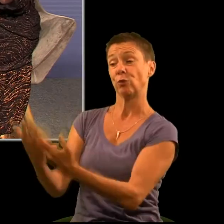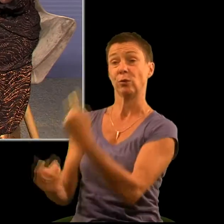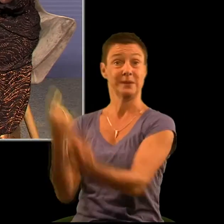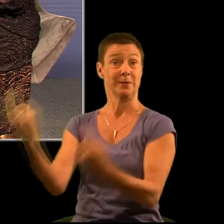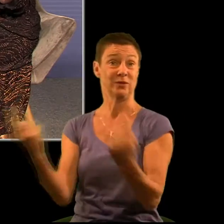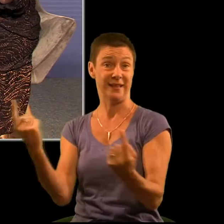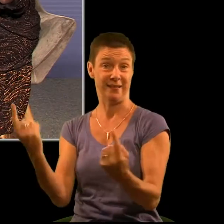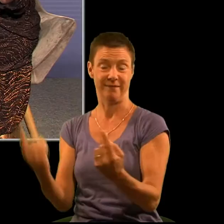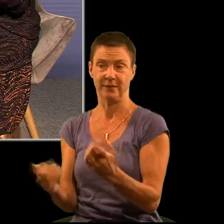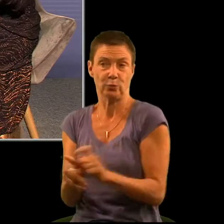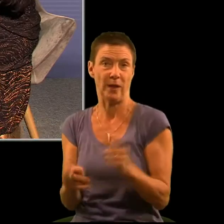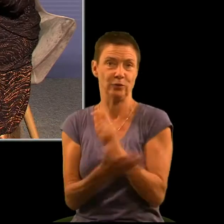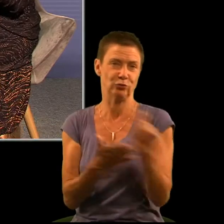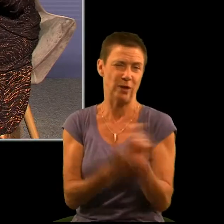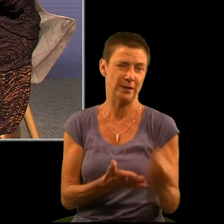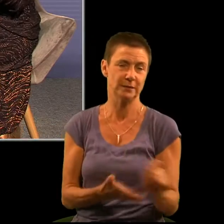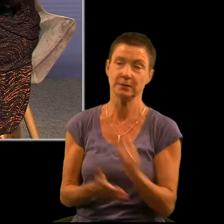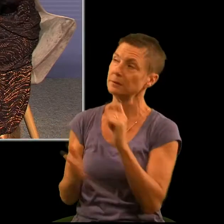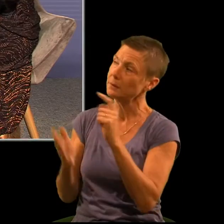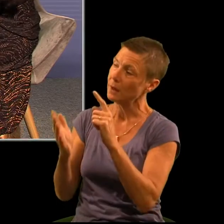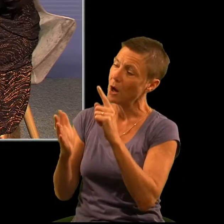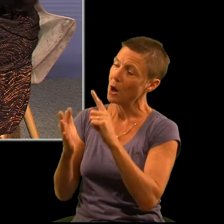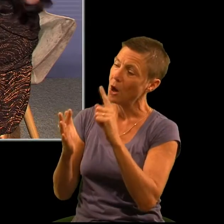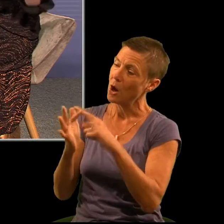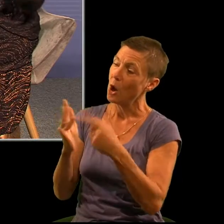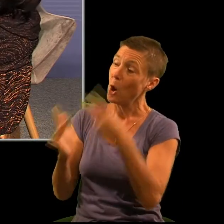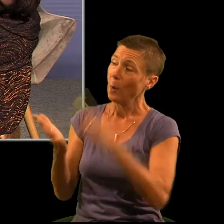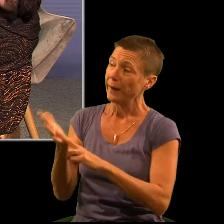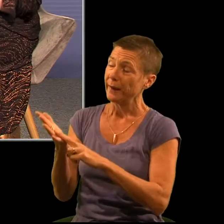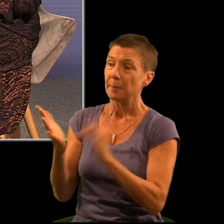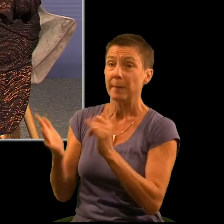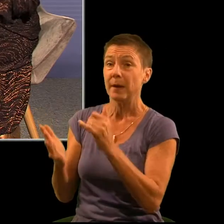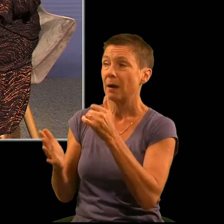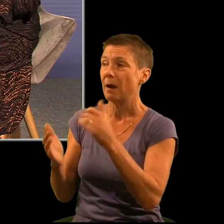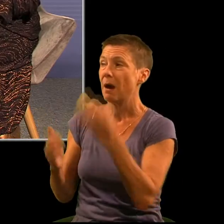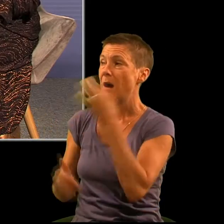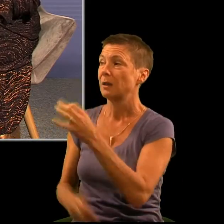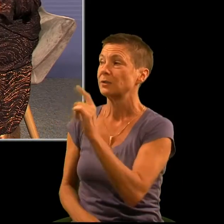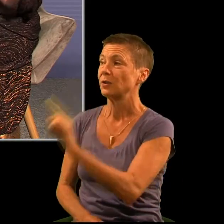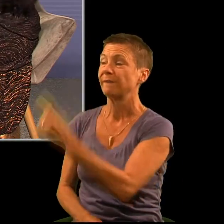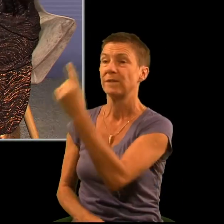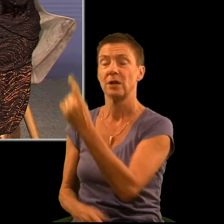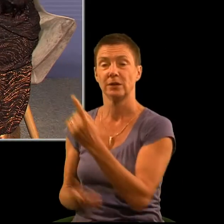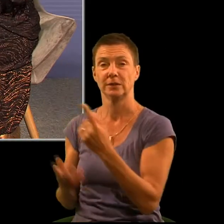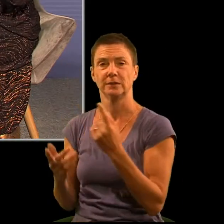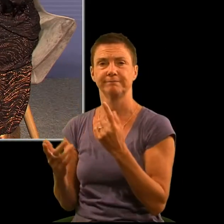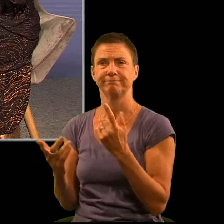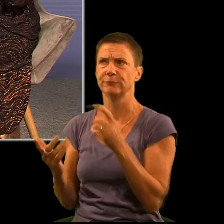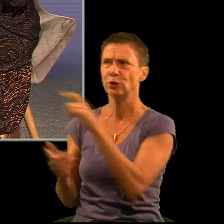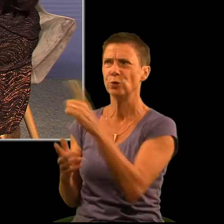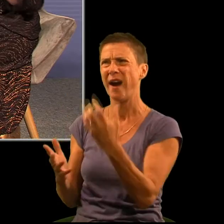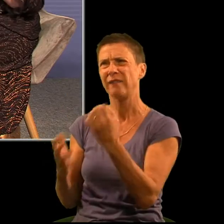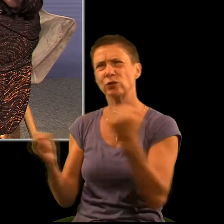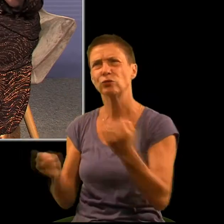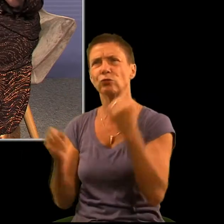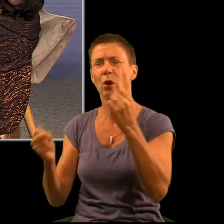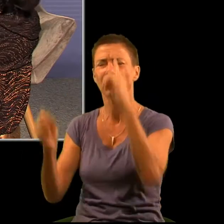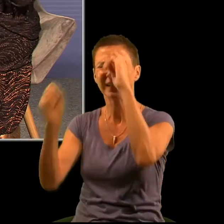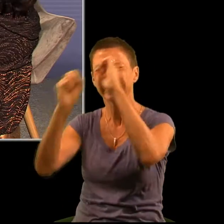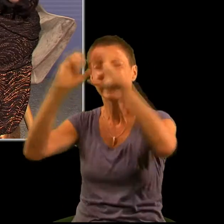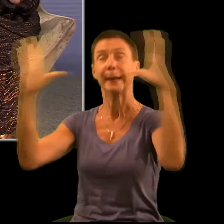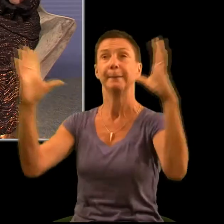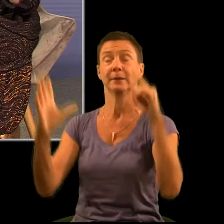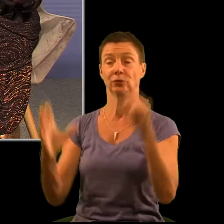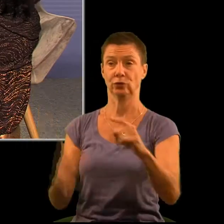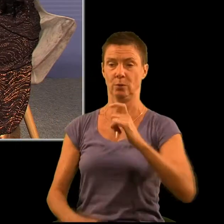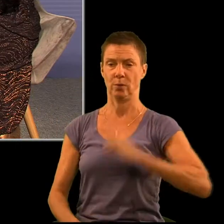as writes them. And Eoin, I might start with you and then ask Kiran and then Cressida. Do you have a really strong picture in your head of